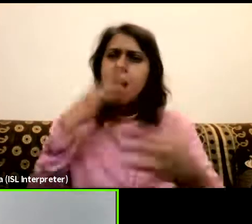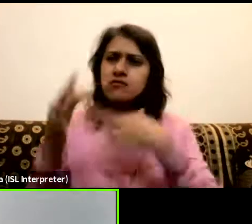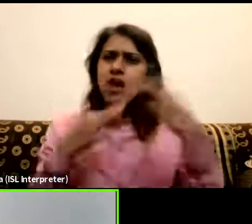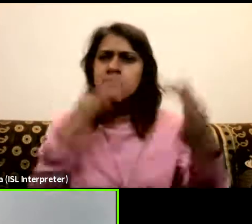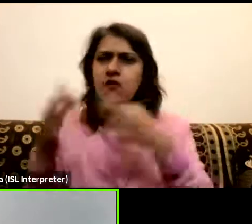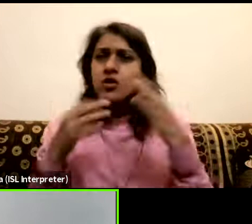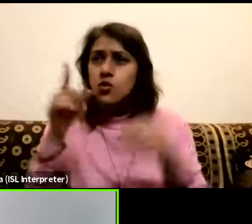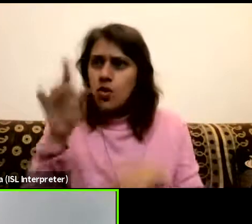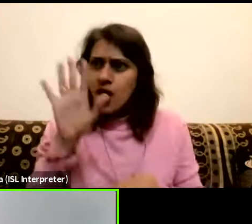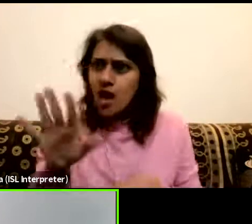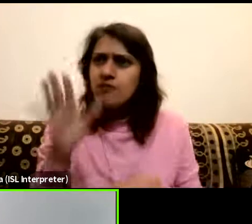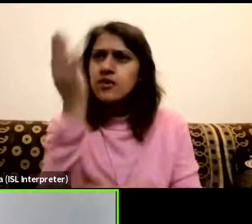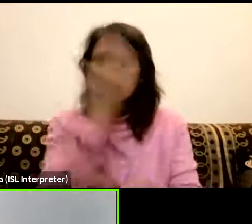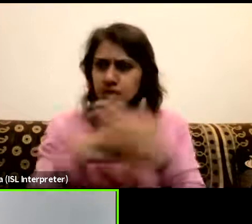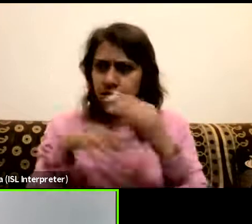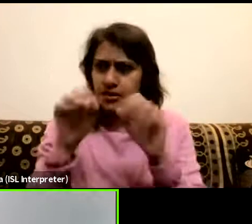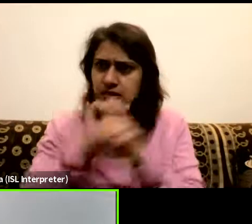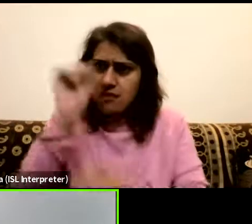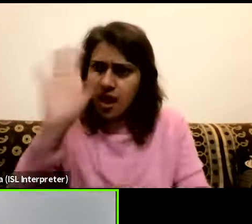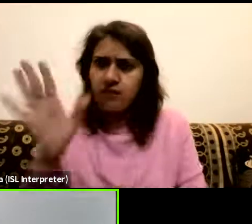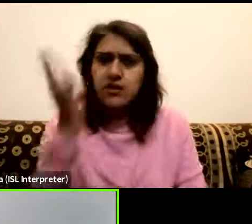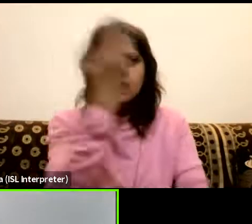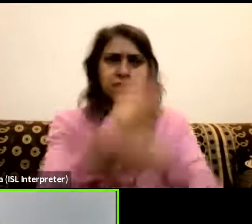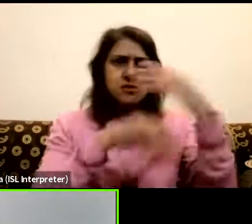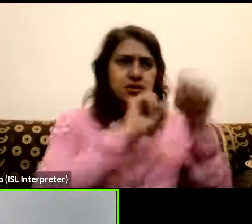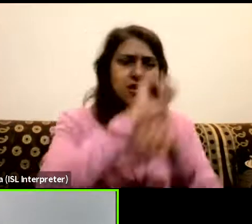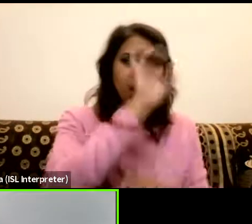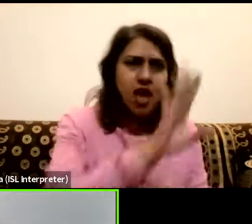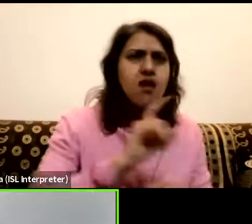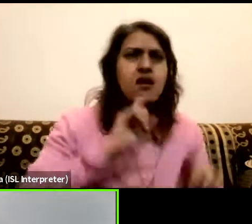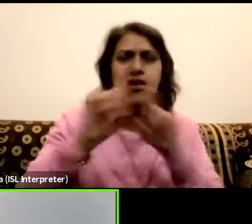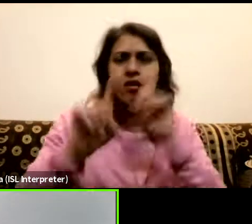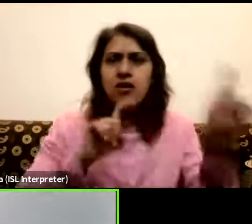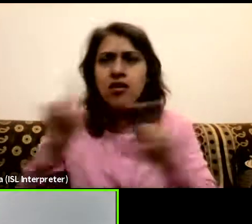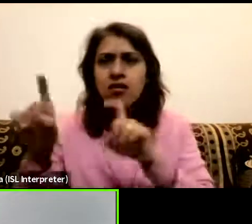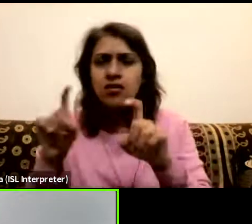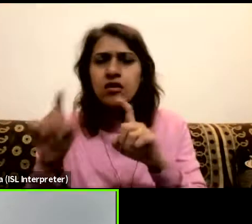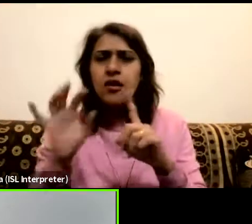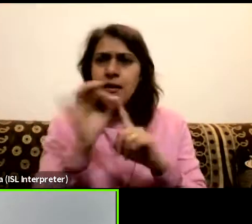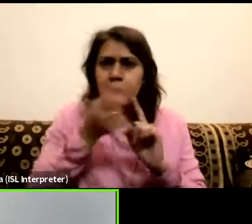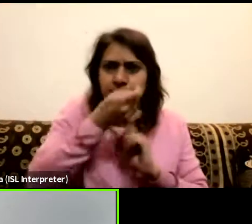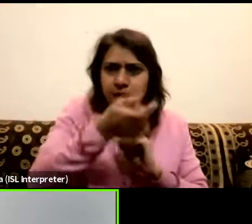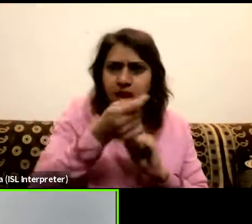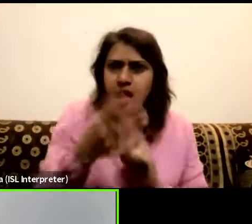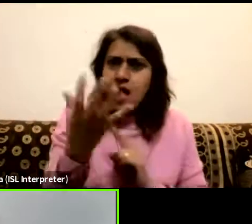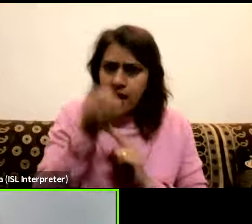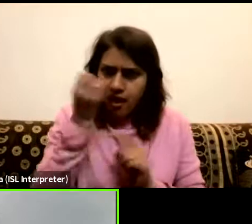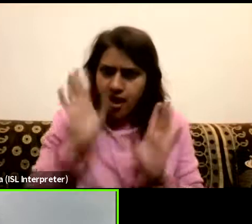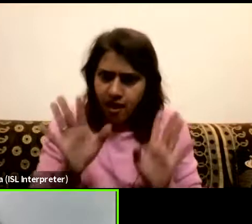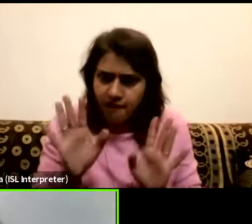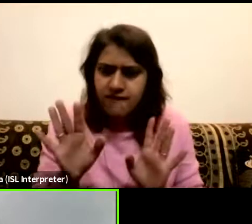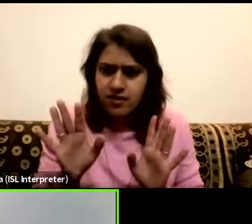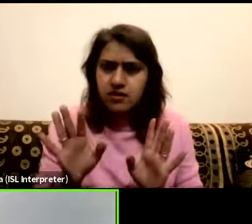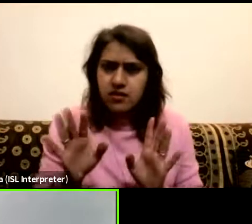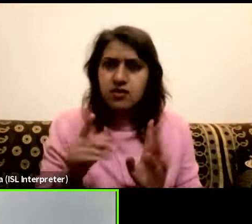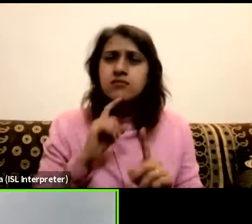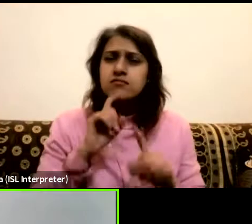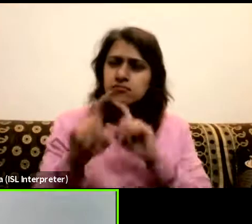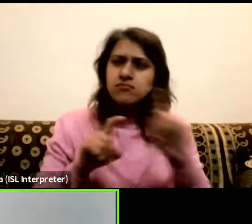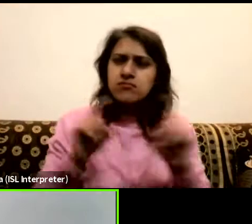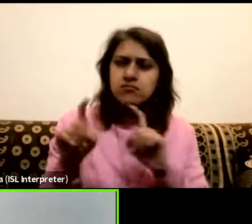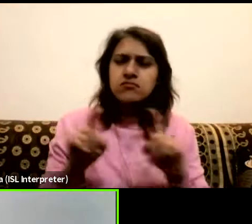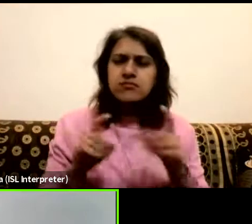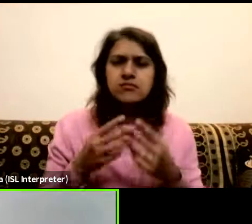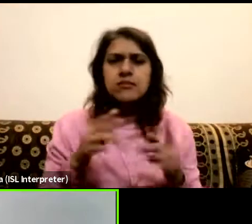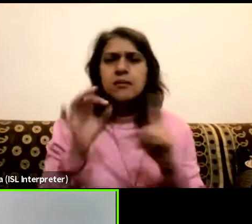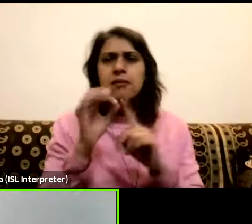you have a disability certificate? Do you get the disability pension? Are you connected to the PDS system? Because that was the need